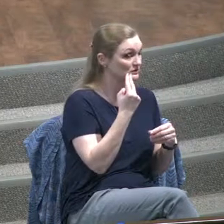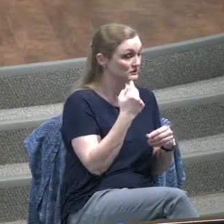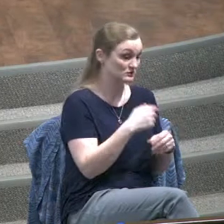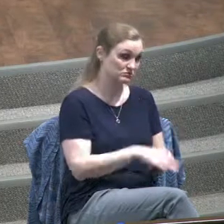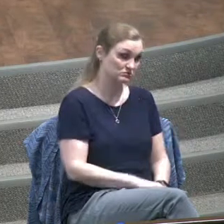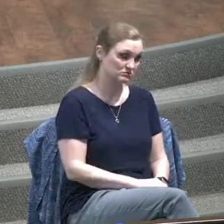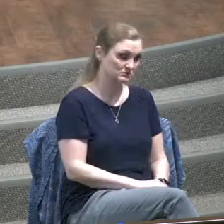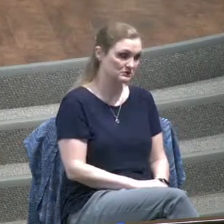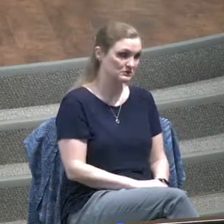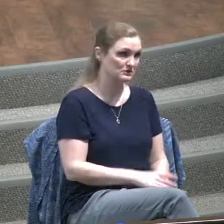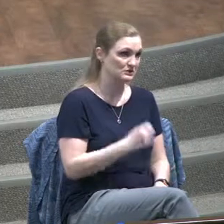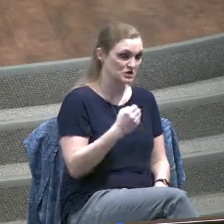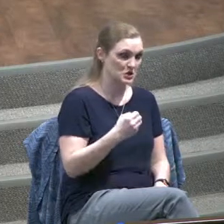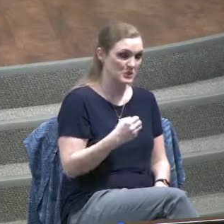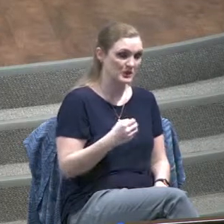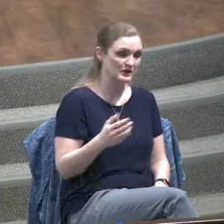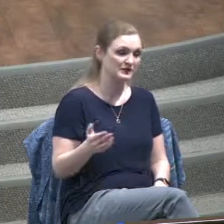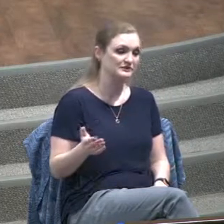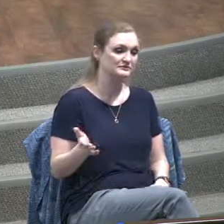And so he gets the people